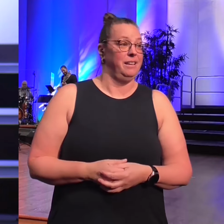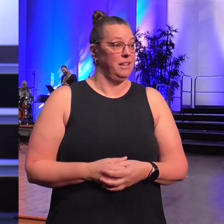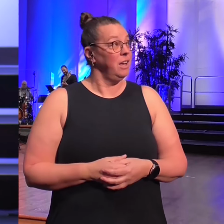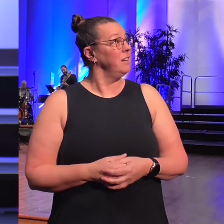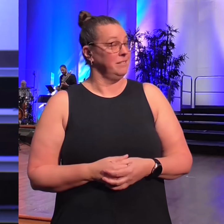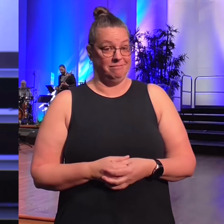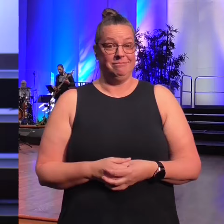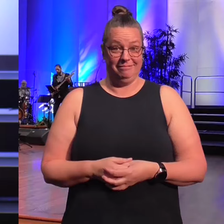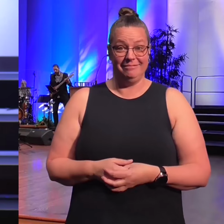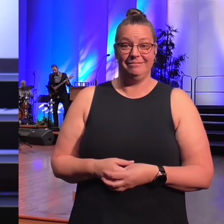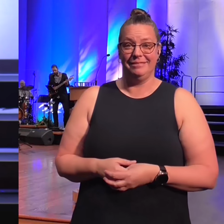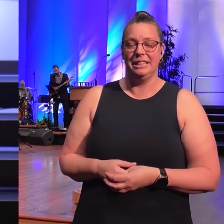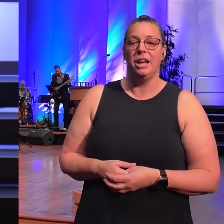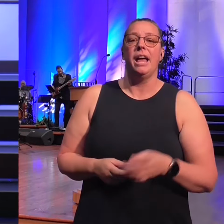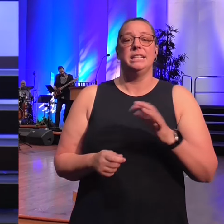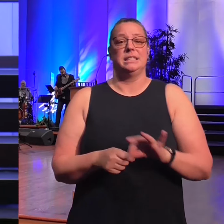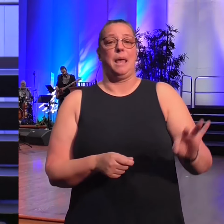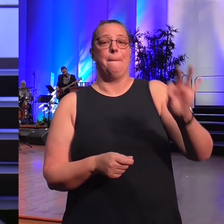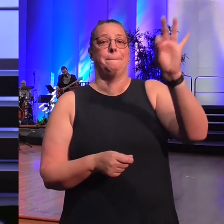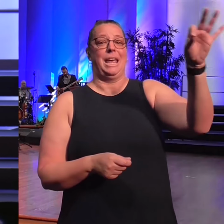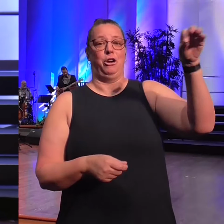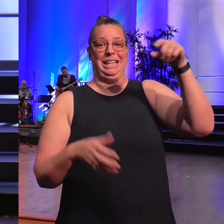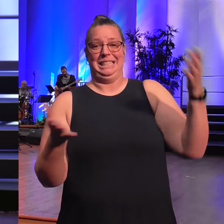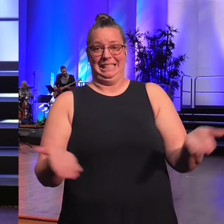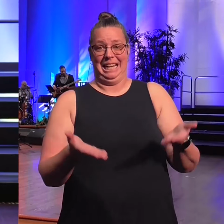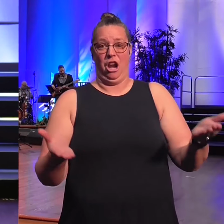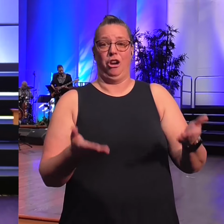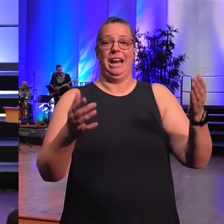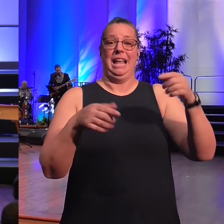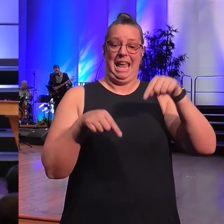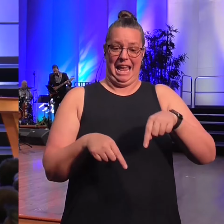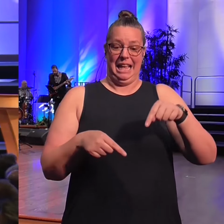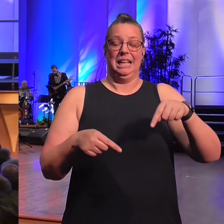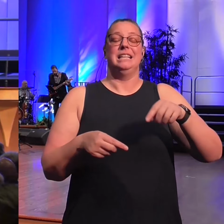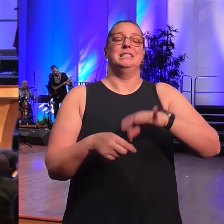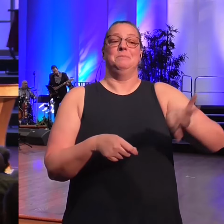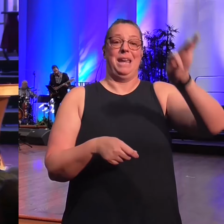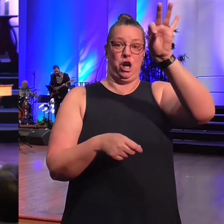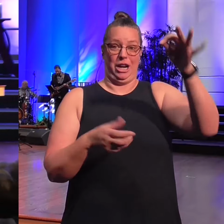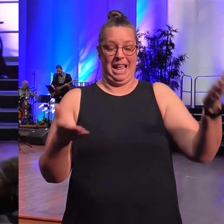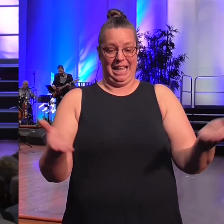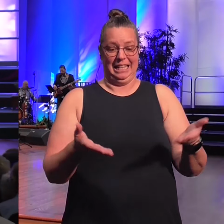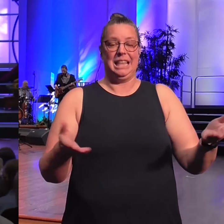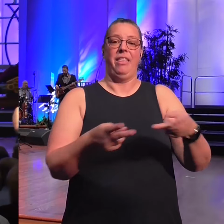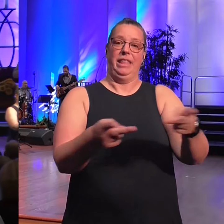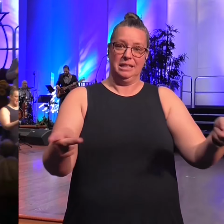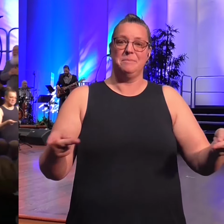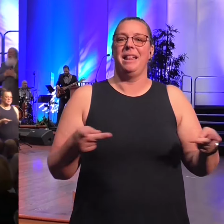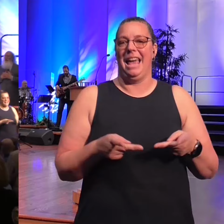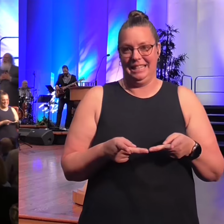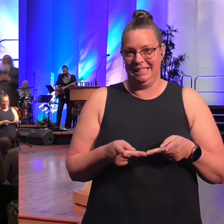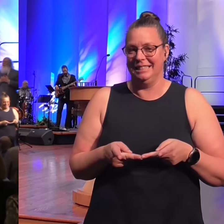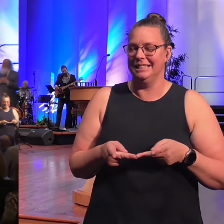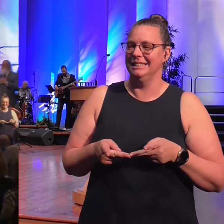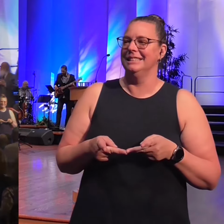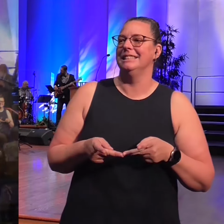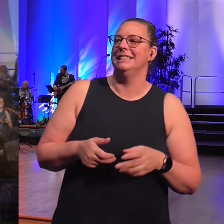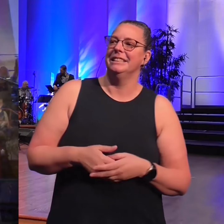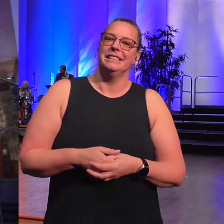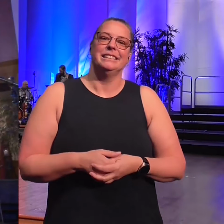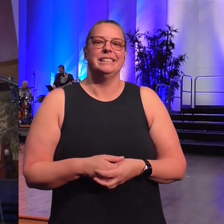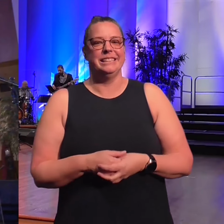this. Spirit is in this, Spirit is in this place, yeah.